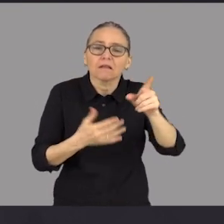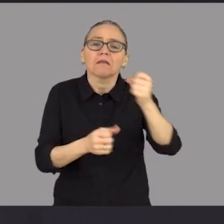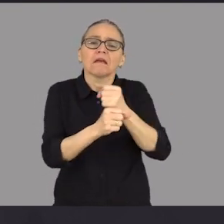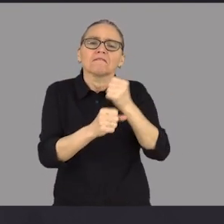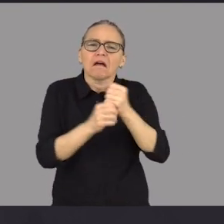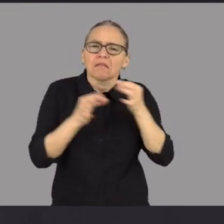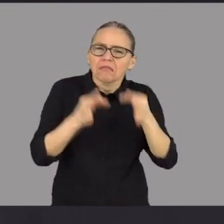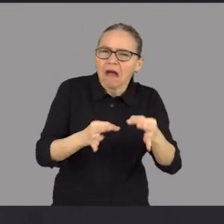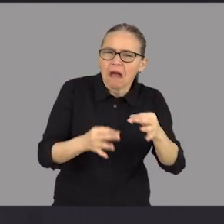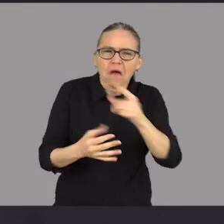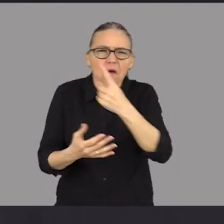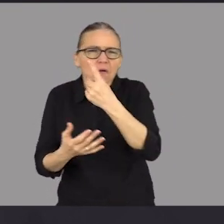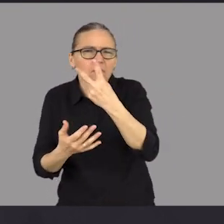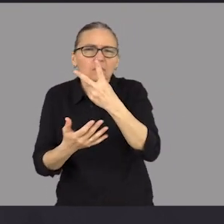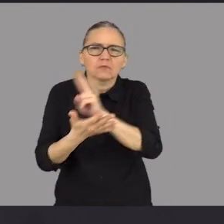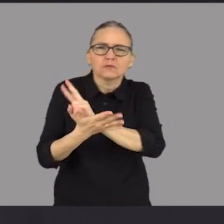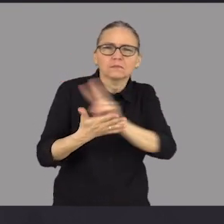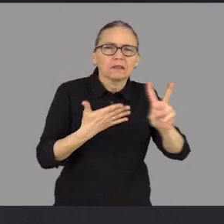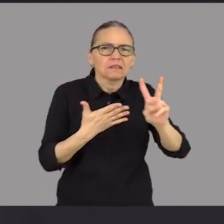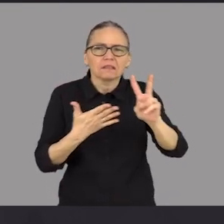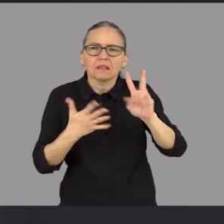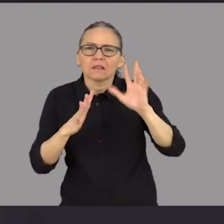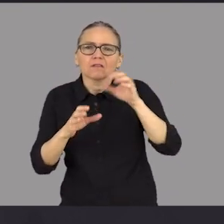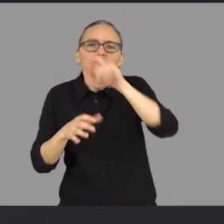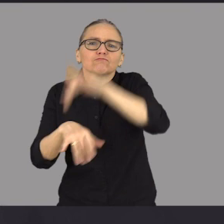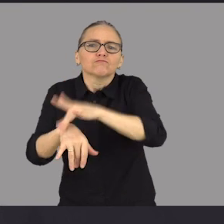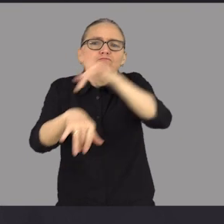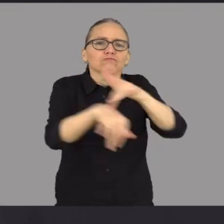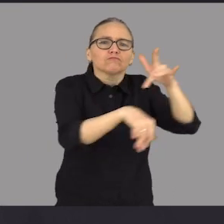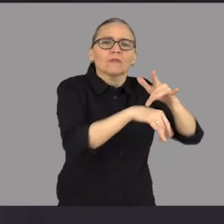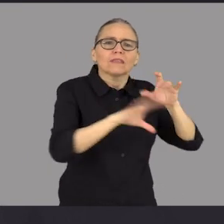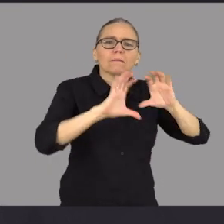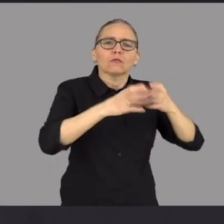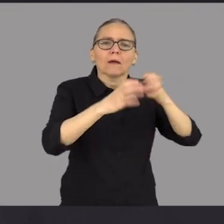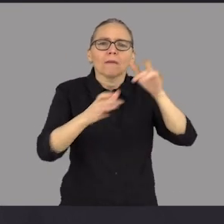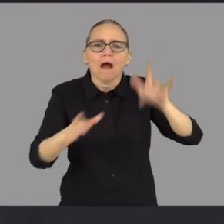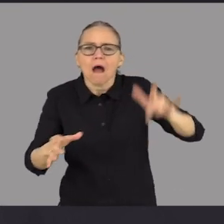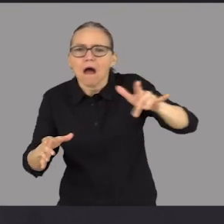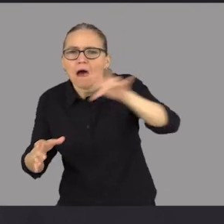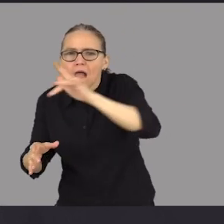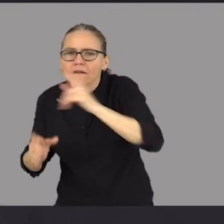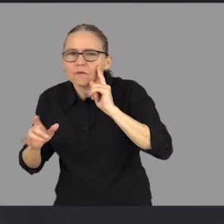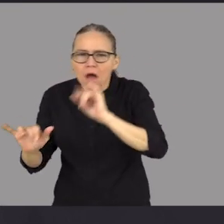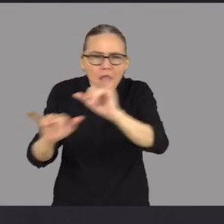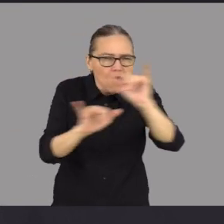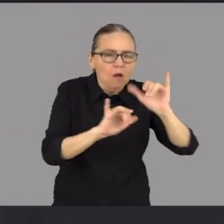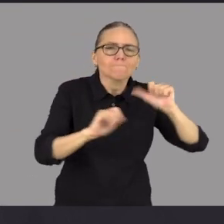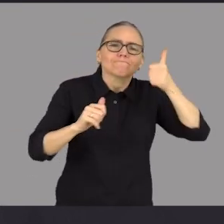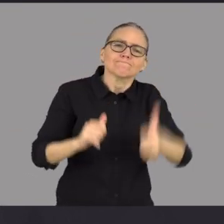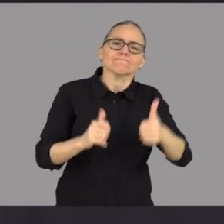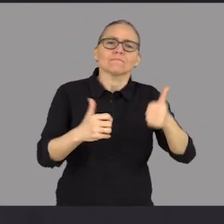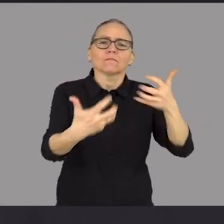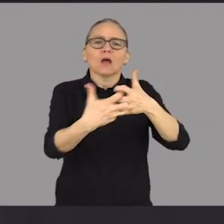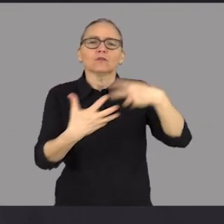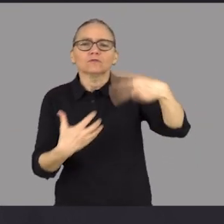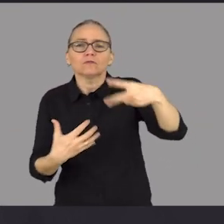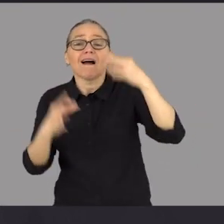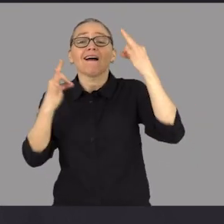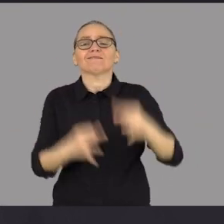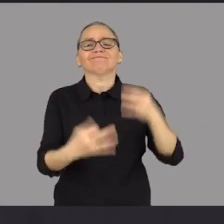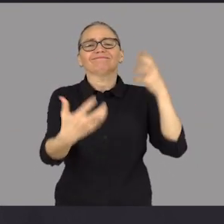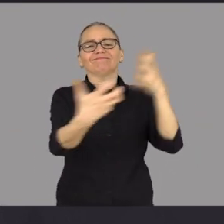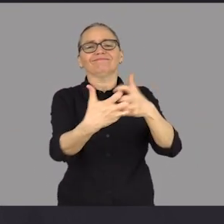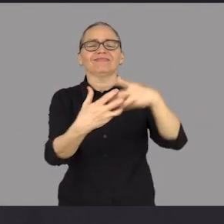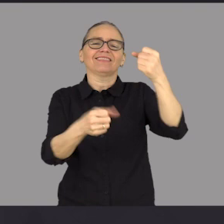applicants recently. We invited her to participate in an internship for 8 weeks. She worked for 1 to 2 weeks in each of the departments in the